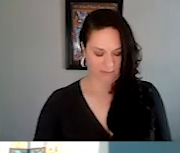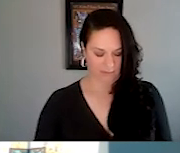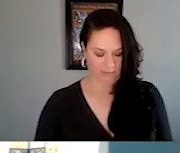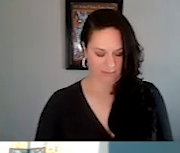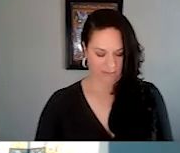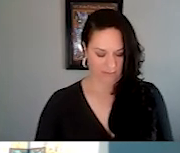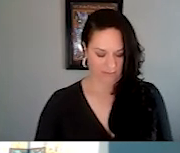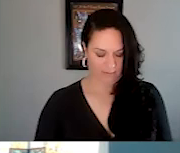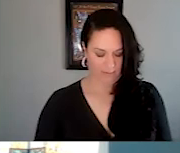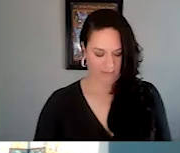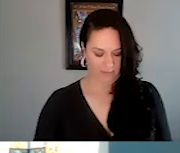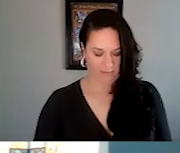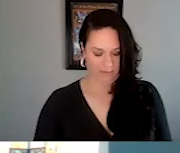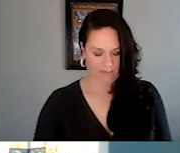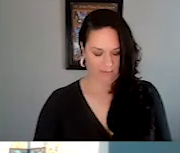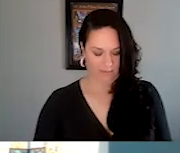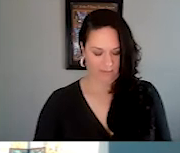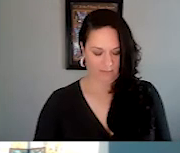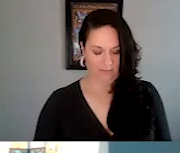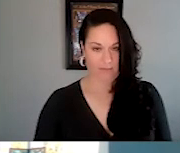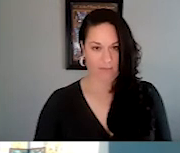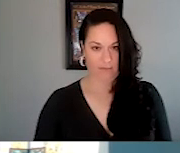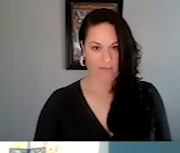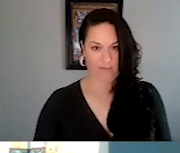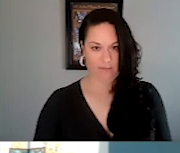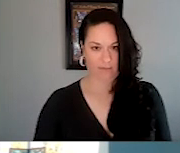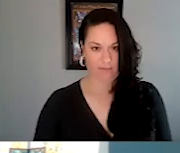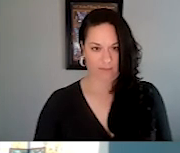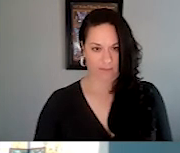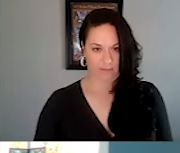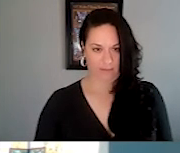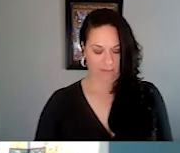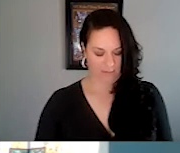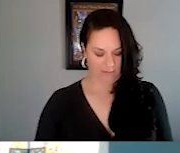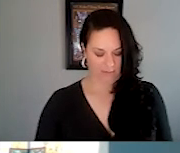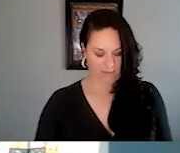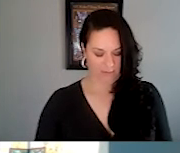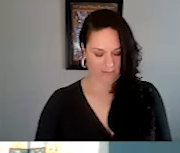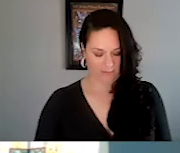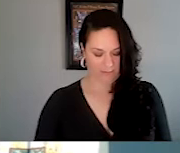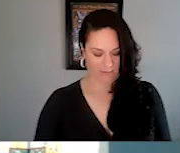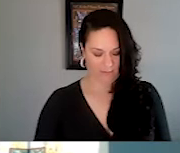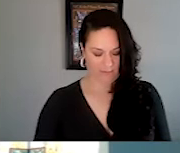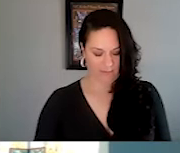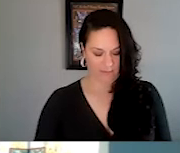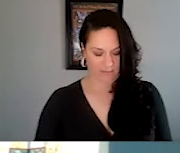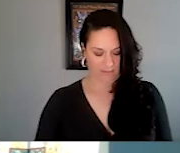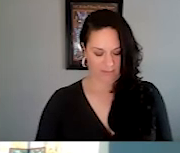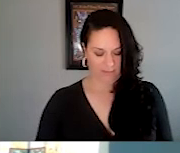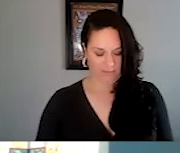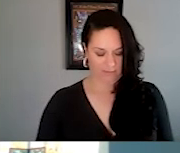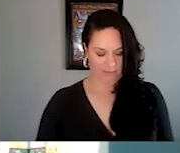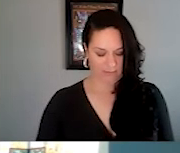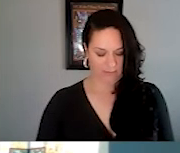to raise awareness about Delta-8? Do you want to work with law enforcement? And you'll see in the example that we're going to